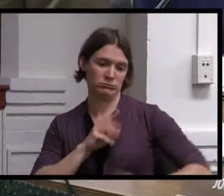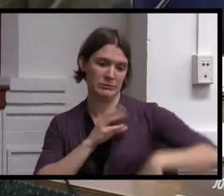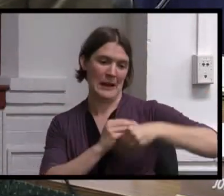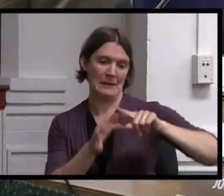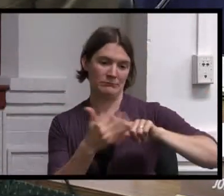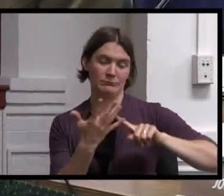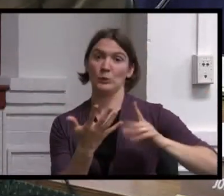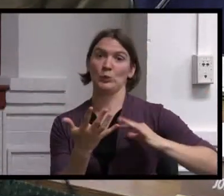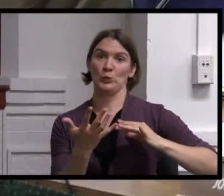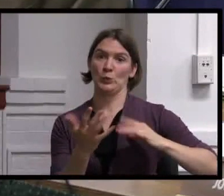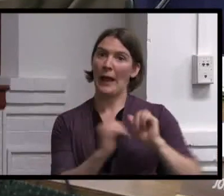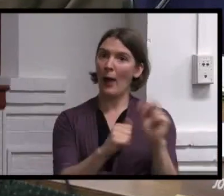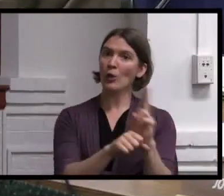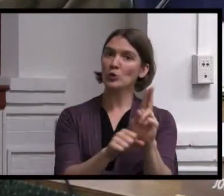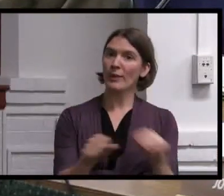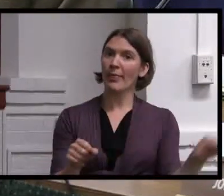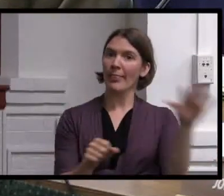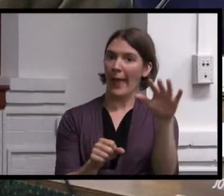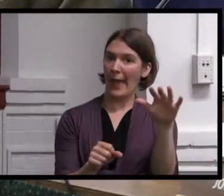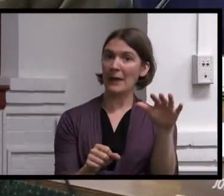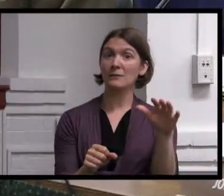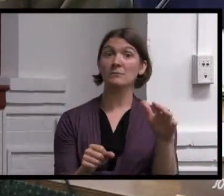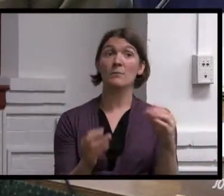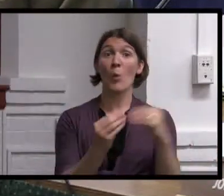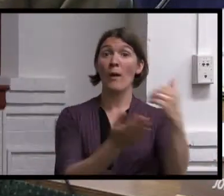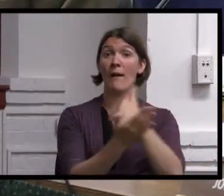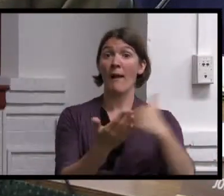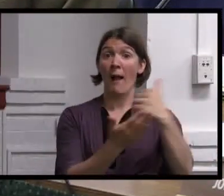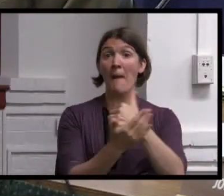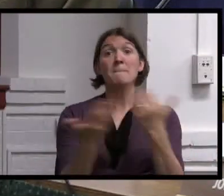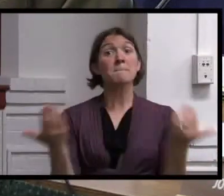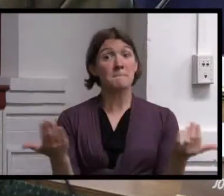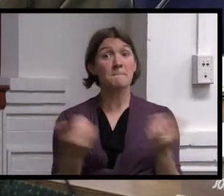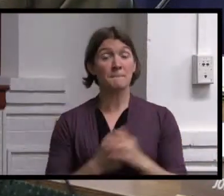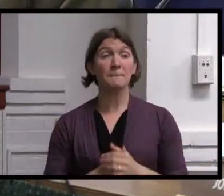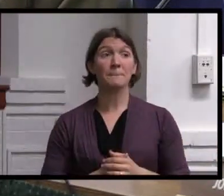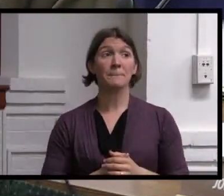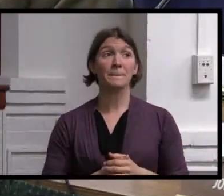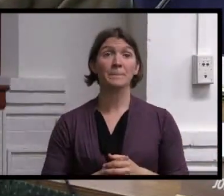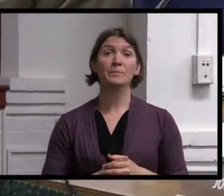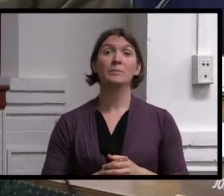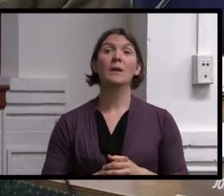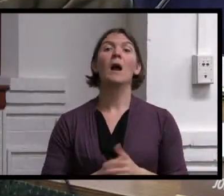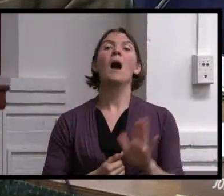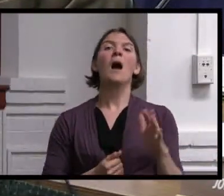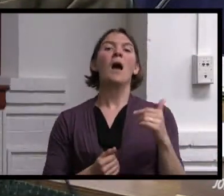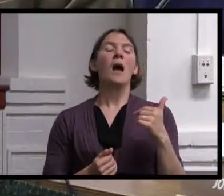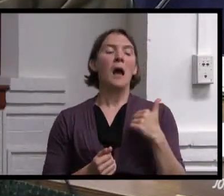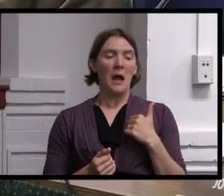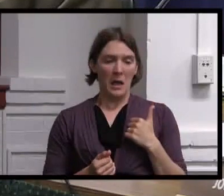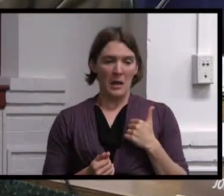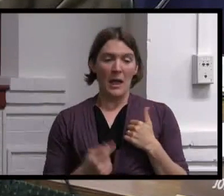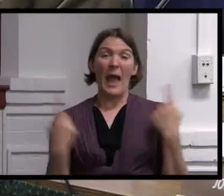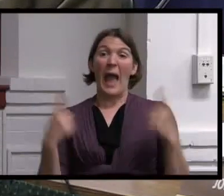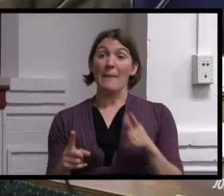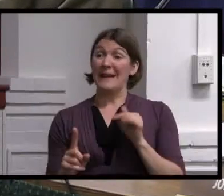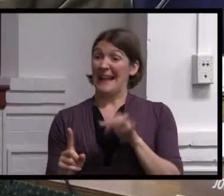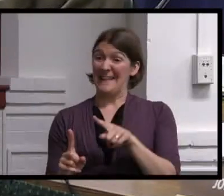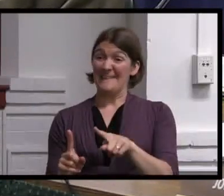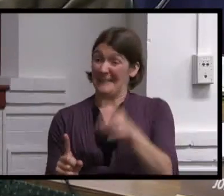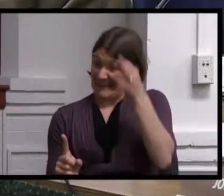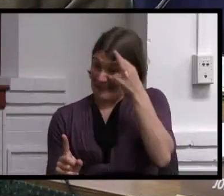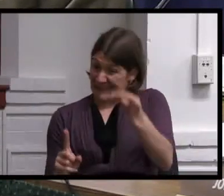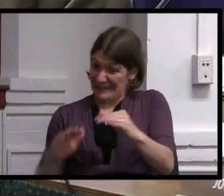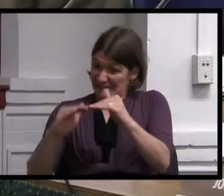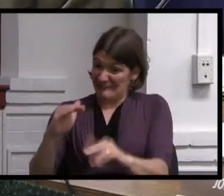the farm is how they're using the land and how they're generating income from it. So we have a process that we follow when